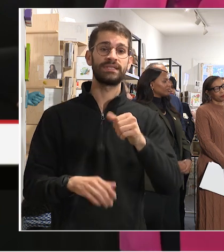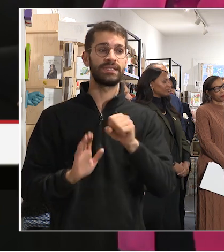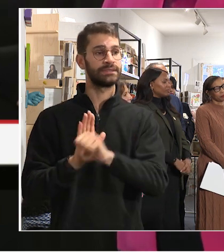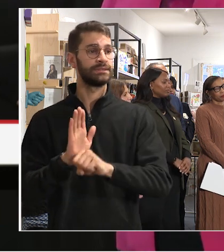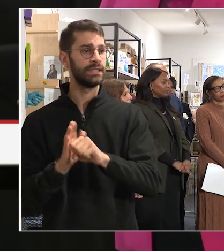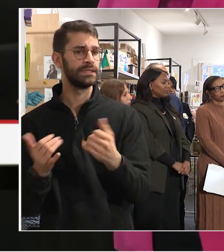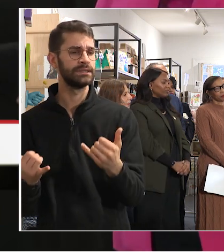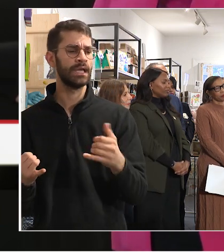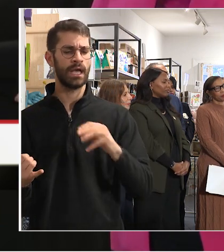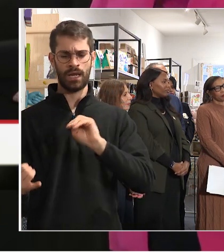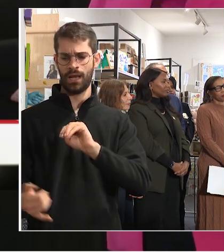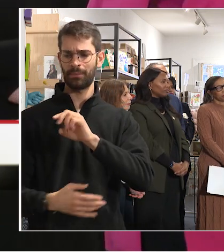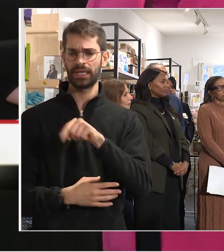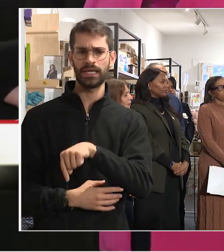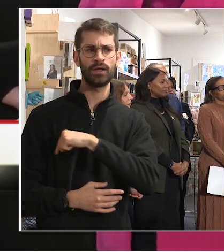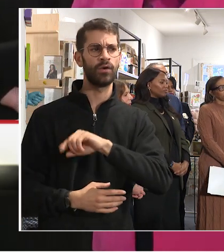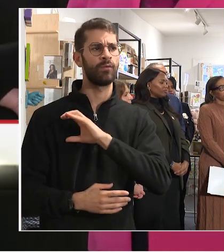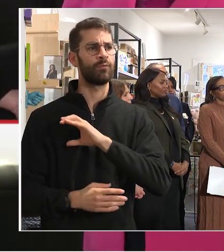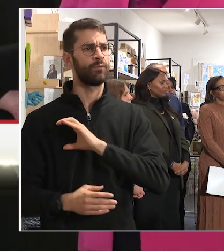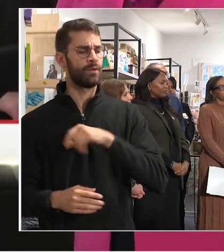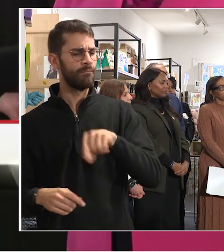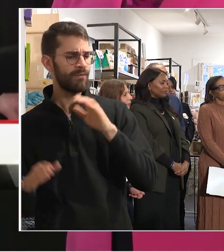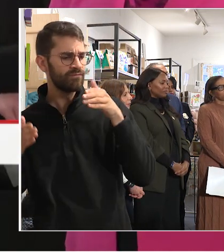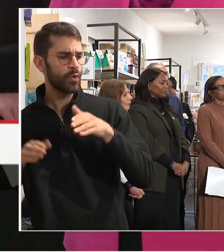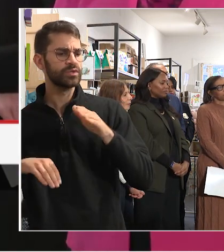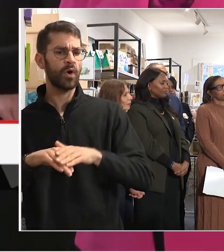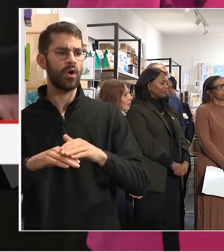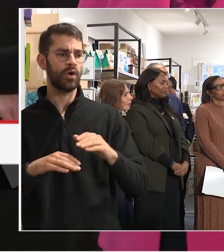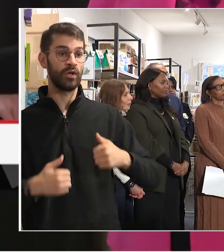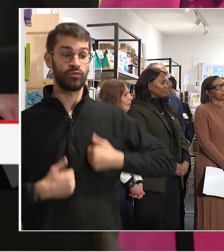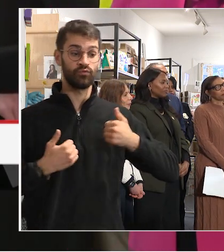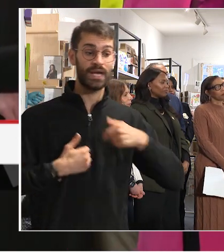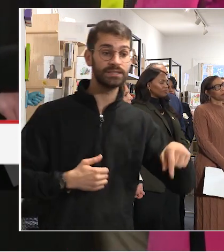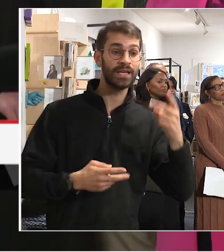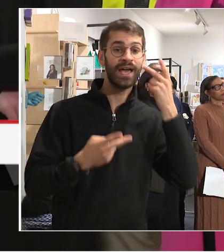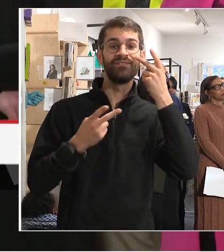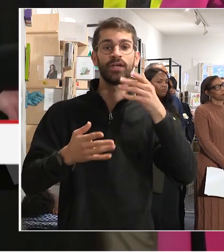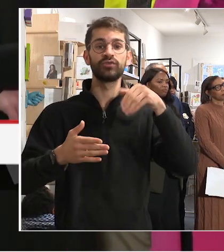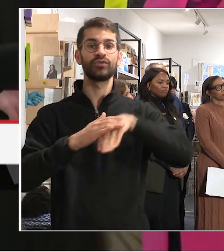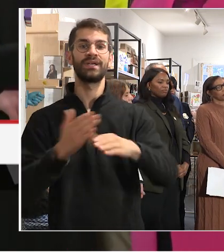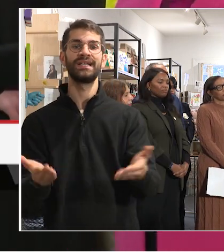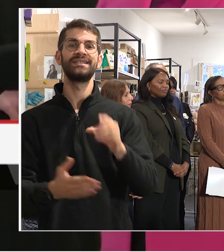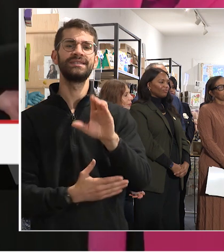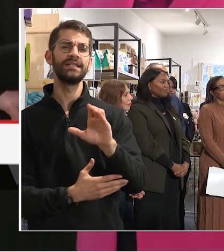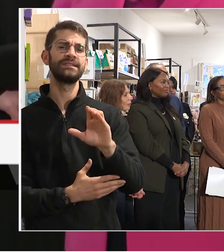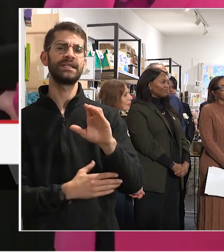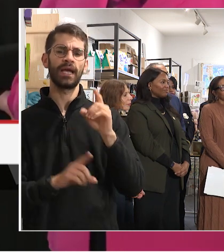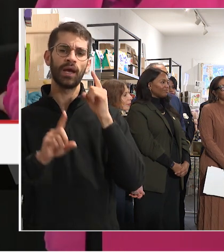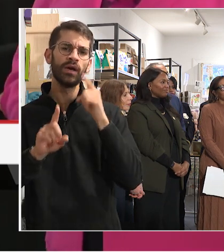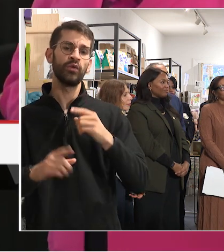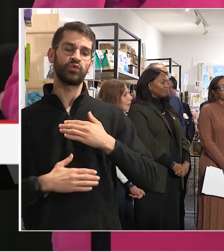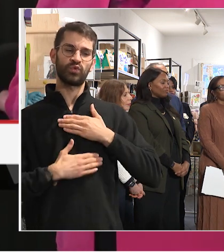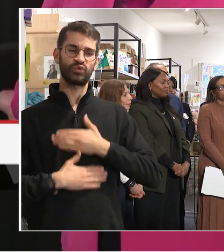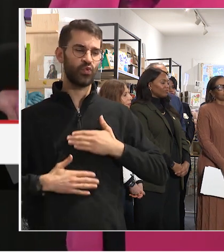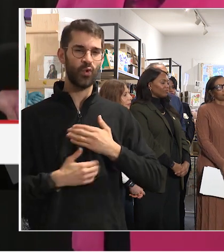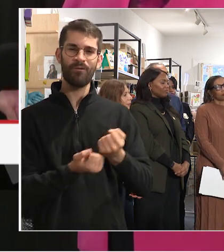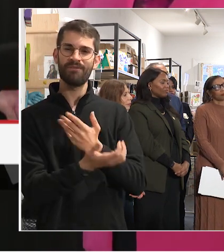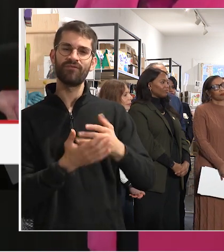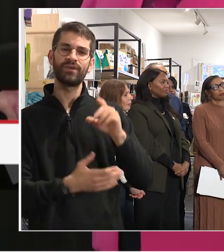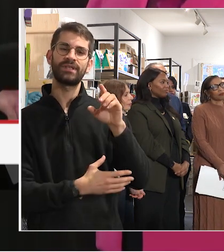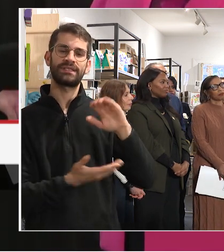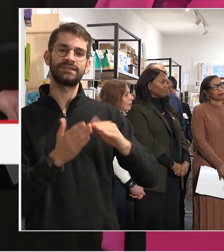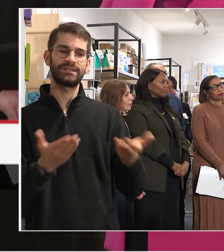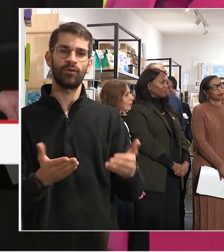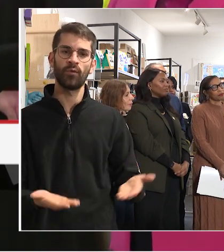Police Department is focused on ensuring our residents, our businesses, and visitors to the District of Columbia can enjoy all that the city has to offer